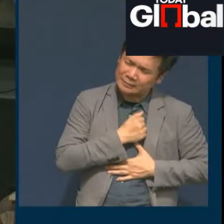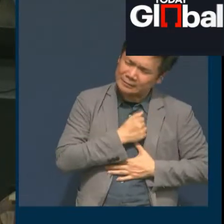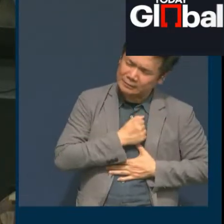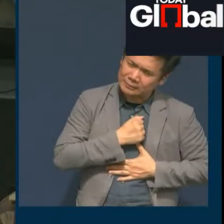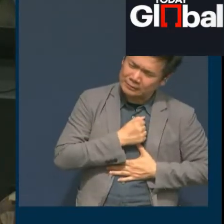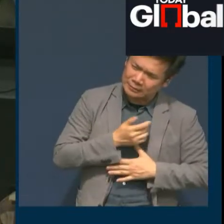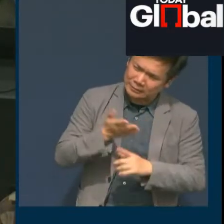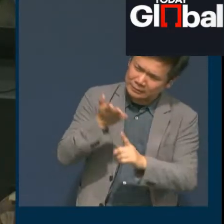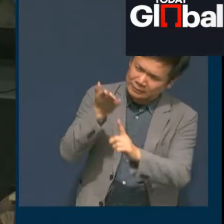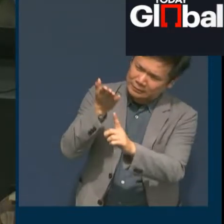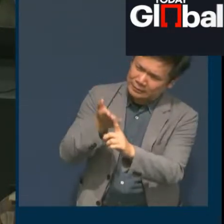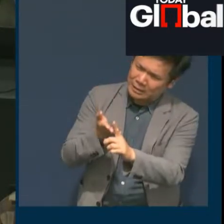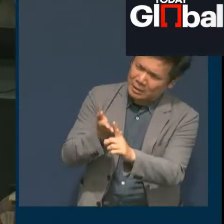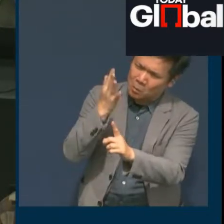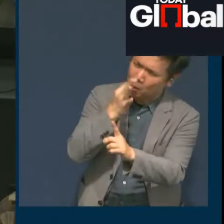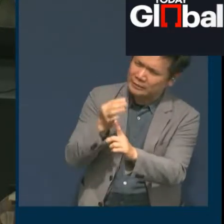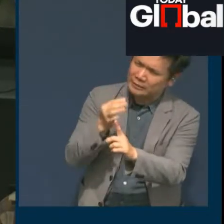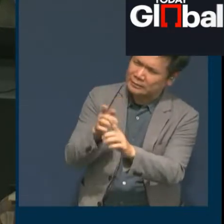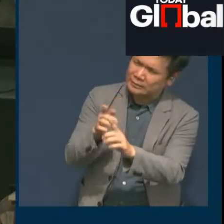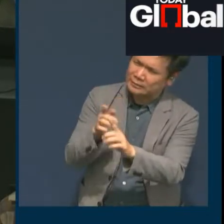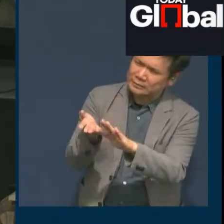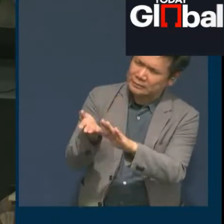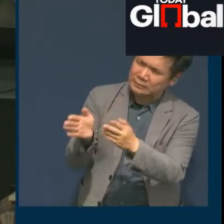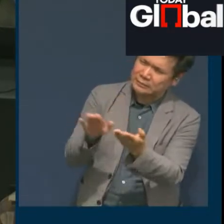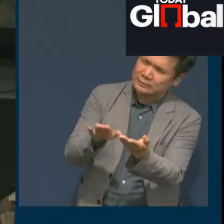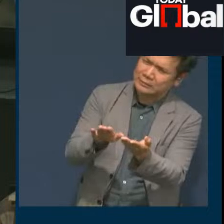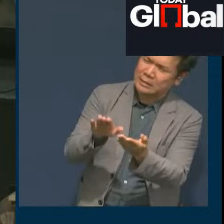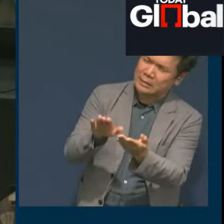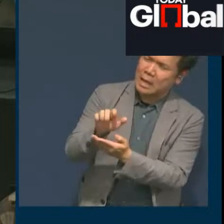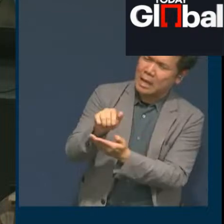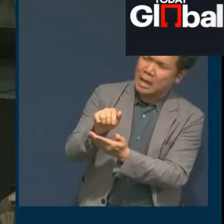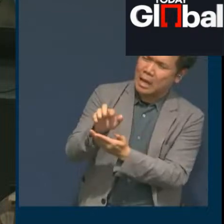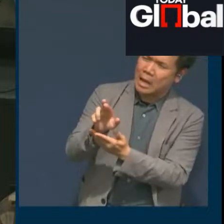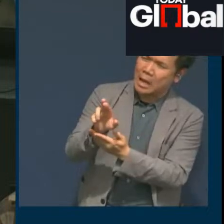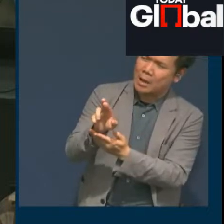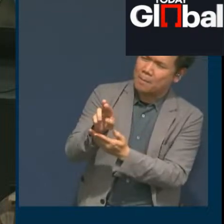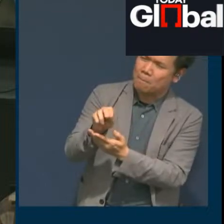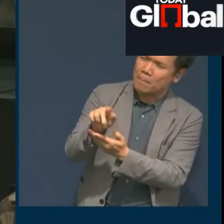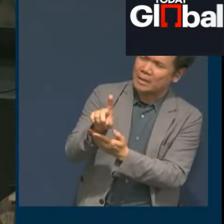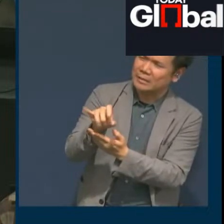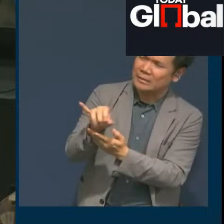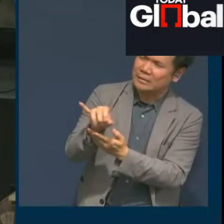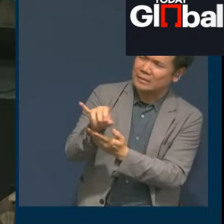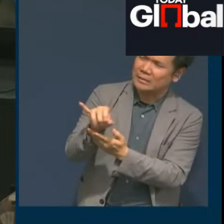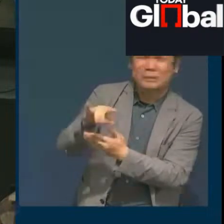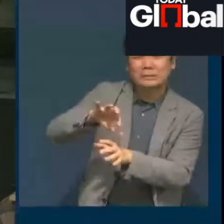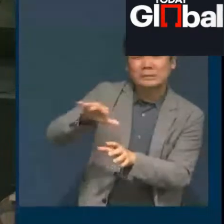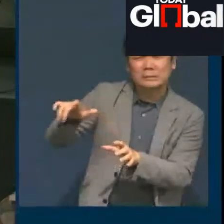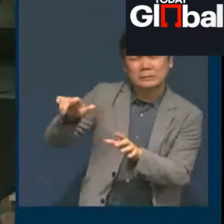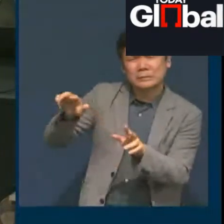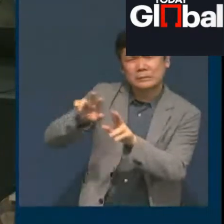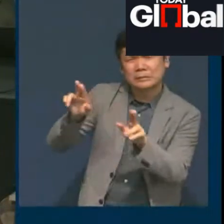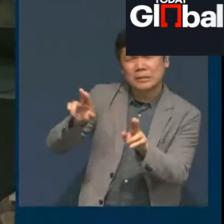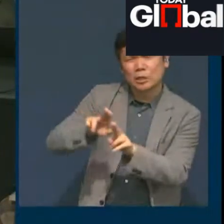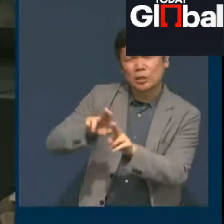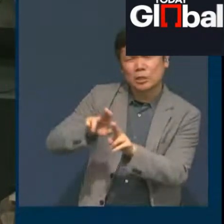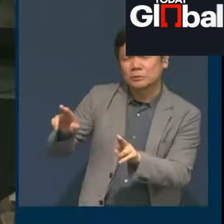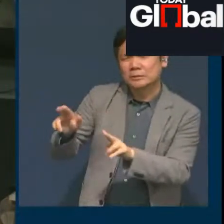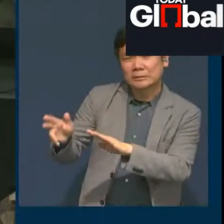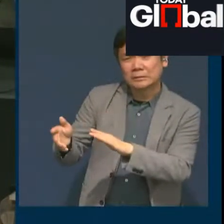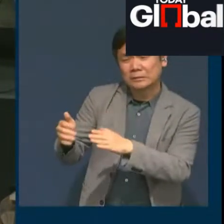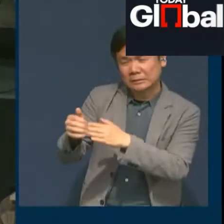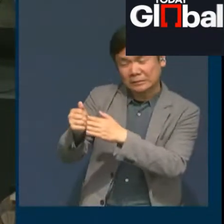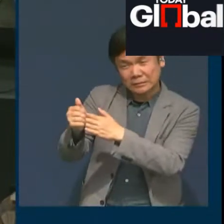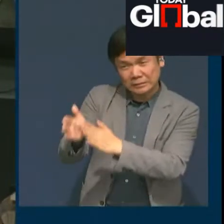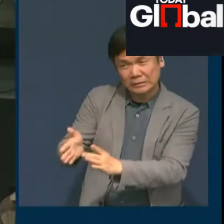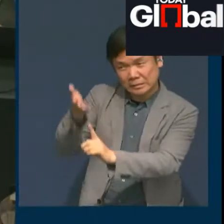related to the departure of Mr. Hanamari. We've lost a regional and international leader. We